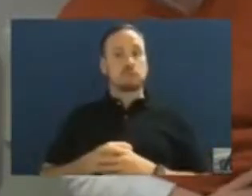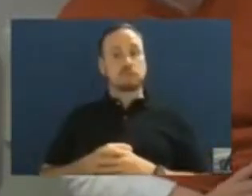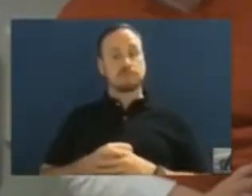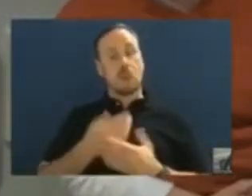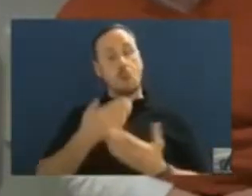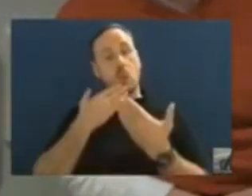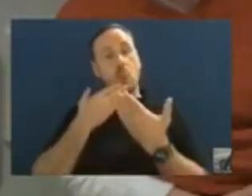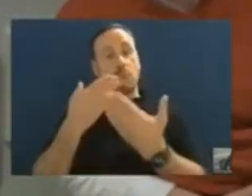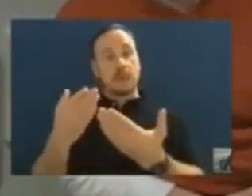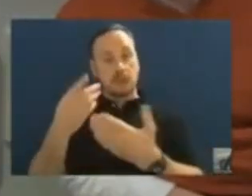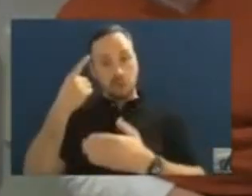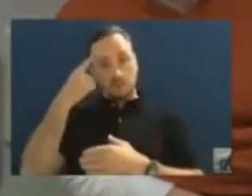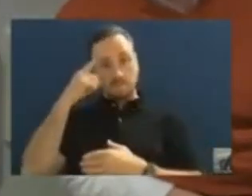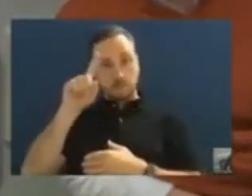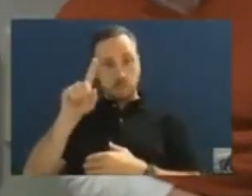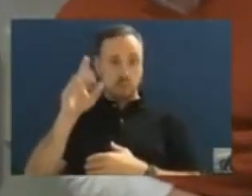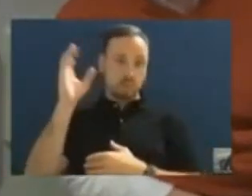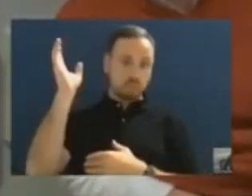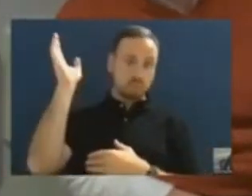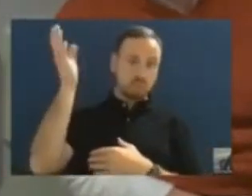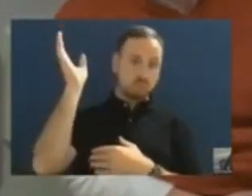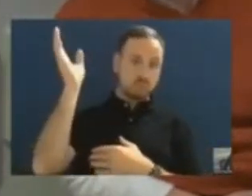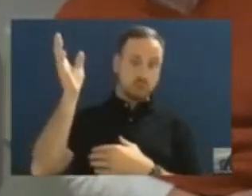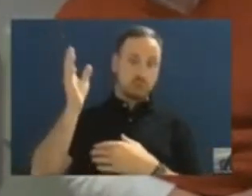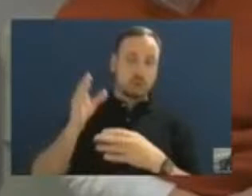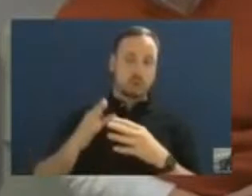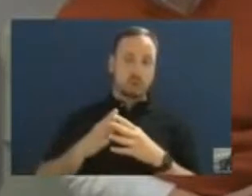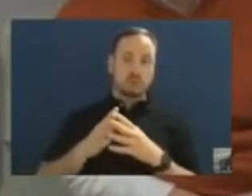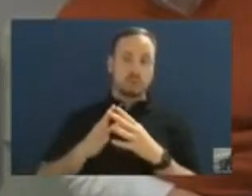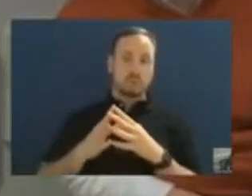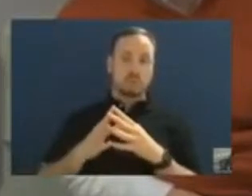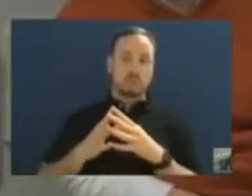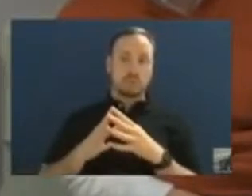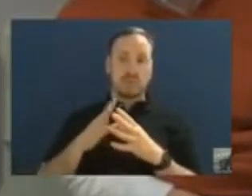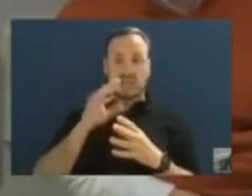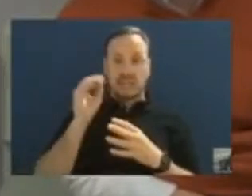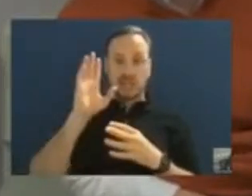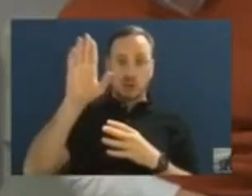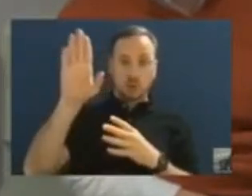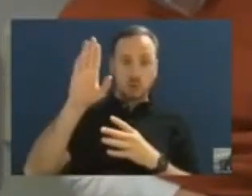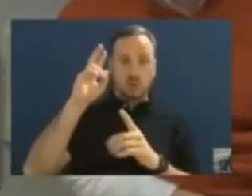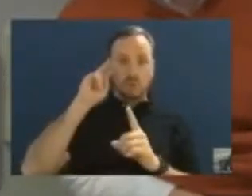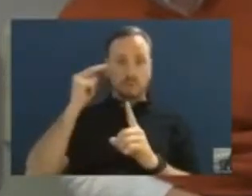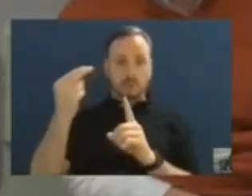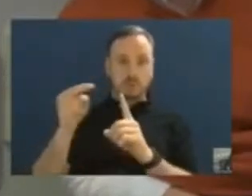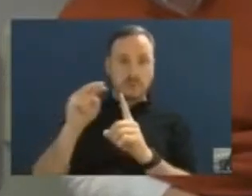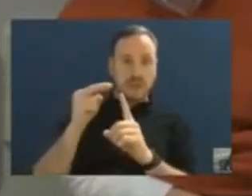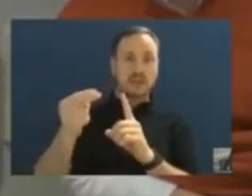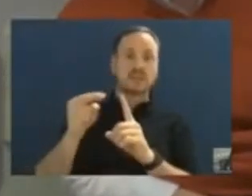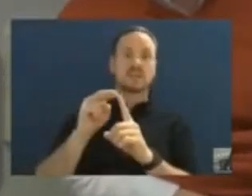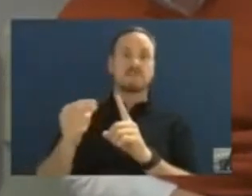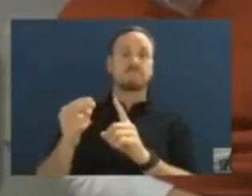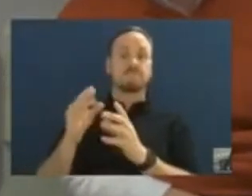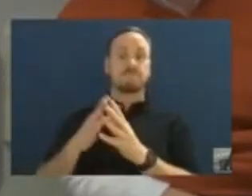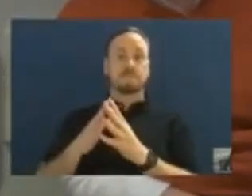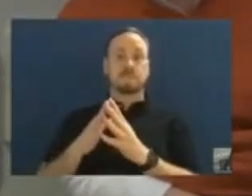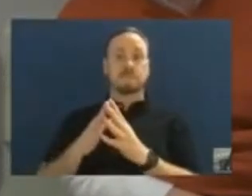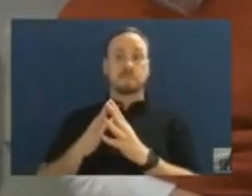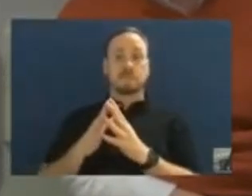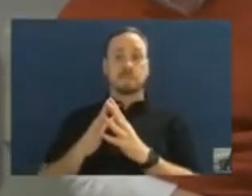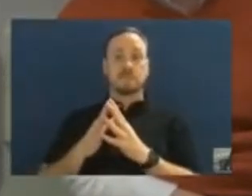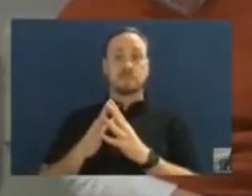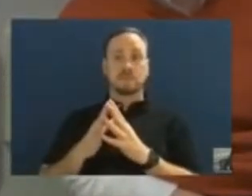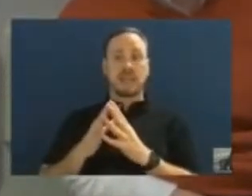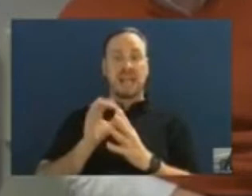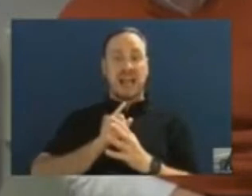for this piece and really looking at this in the way that you have, because this is what it's going to take. I do think they